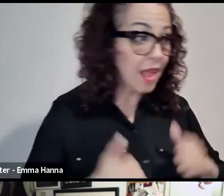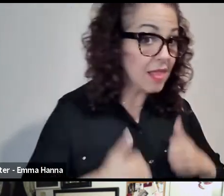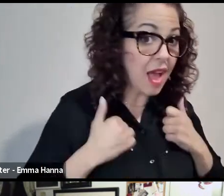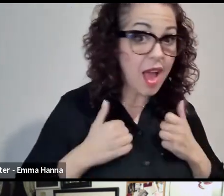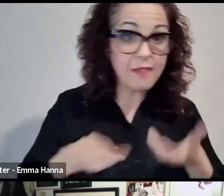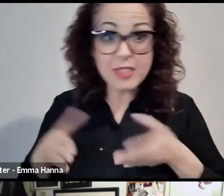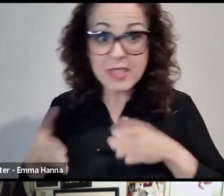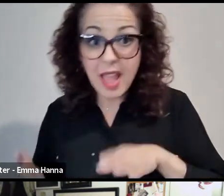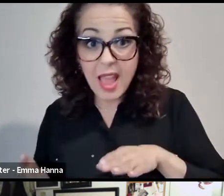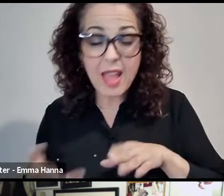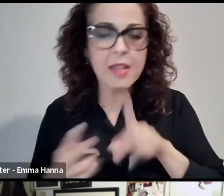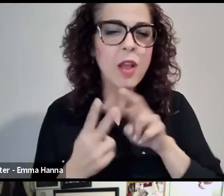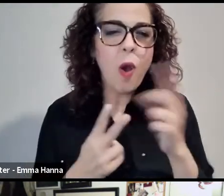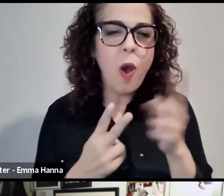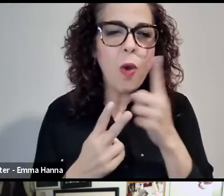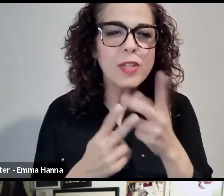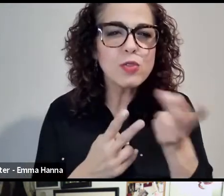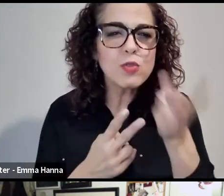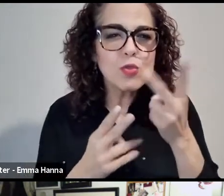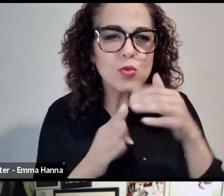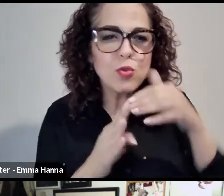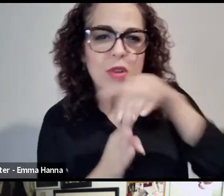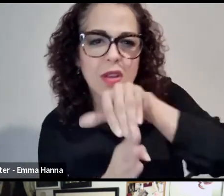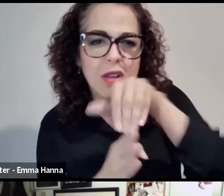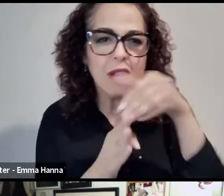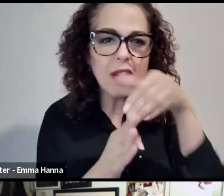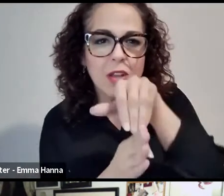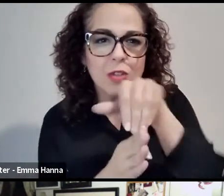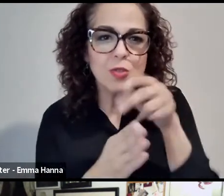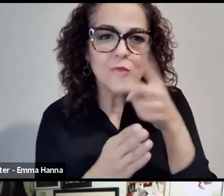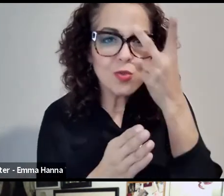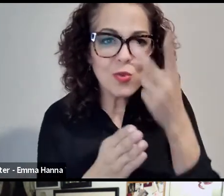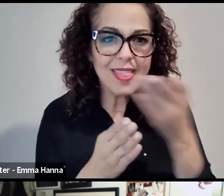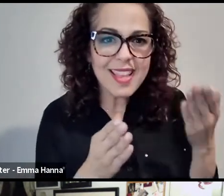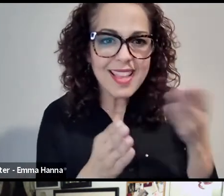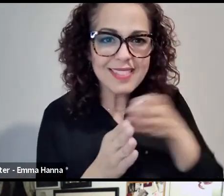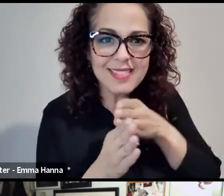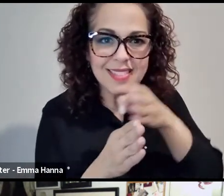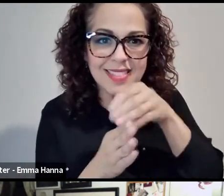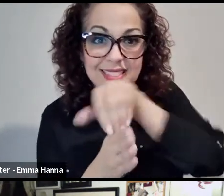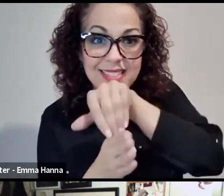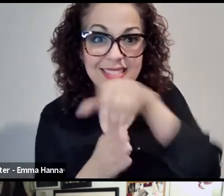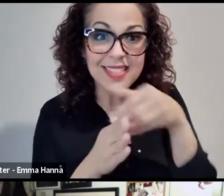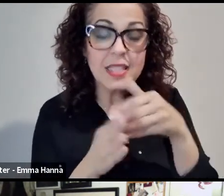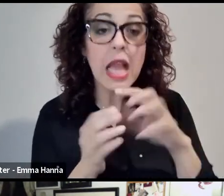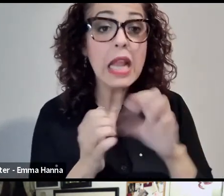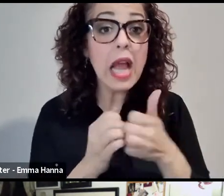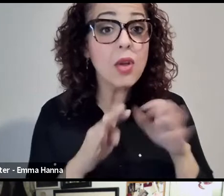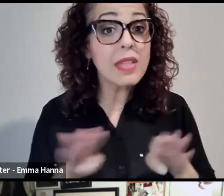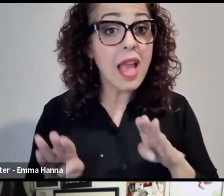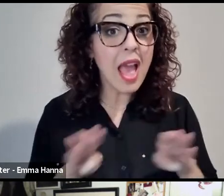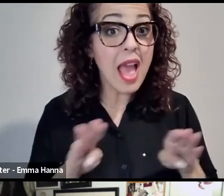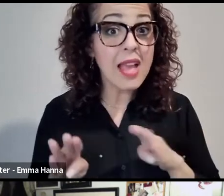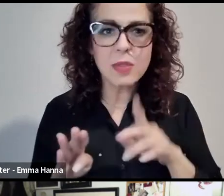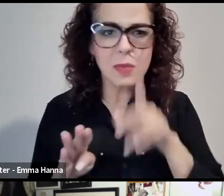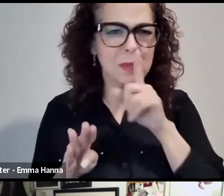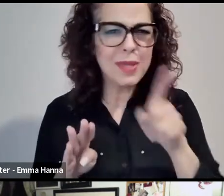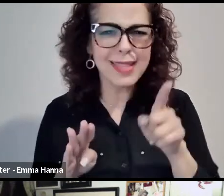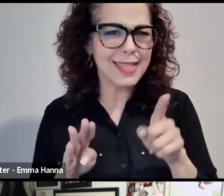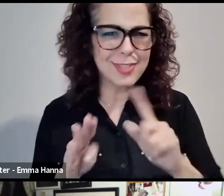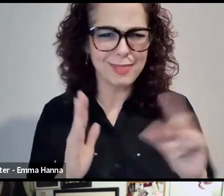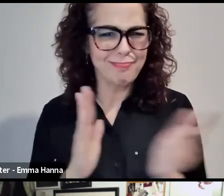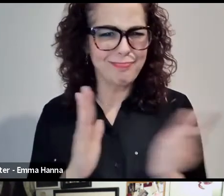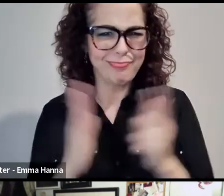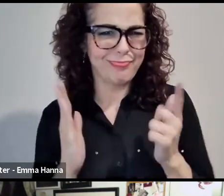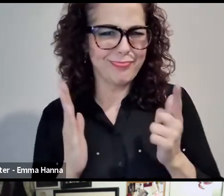or, you know, something like that. And then the way they act violates boundaries, like they slime